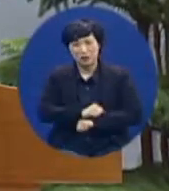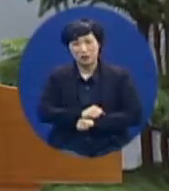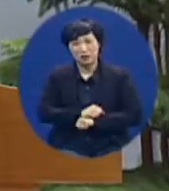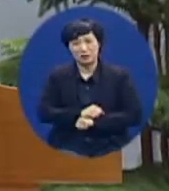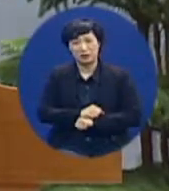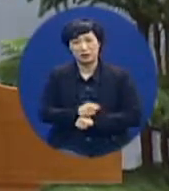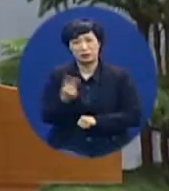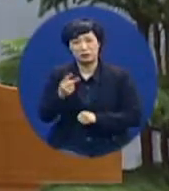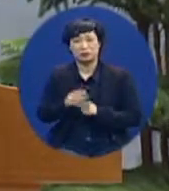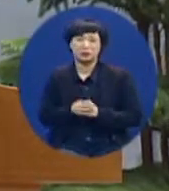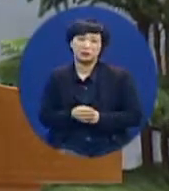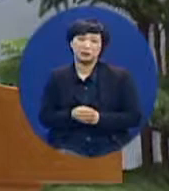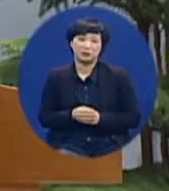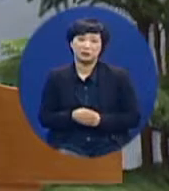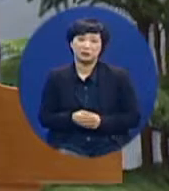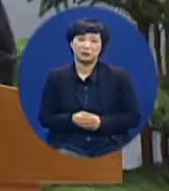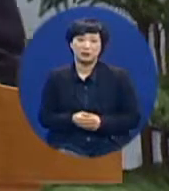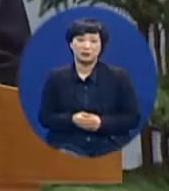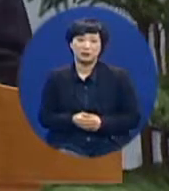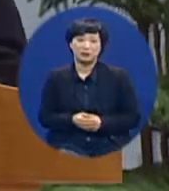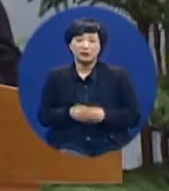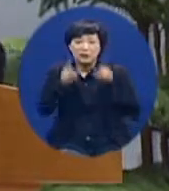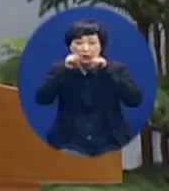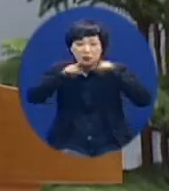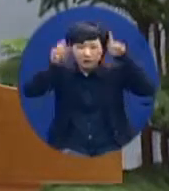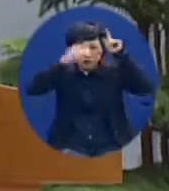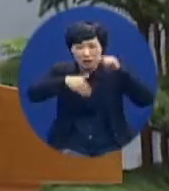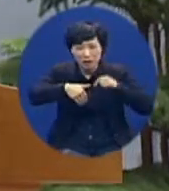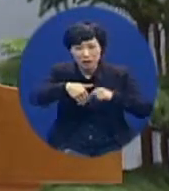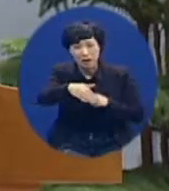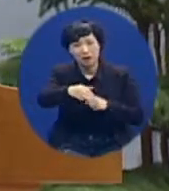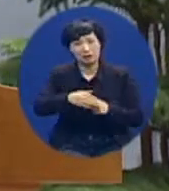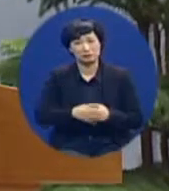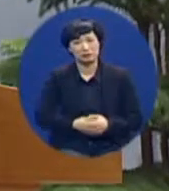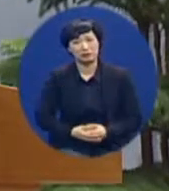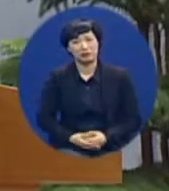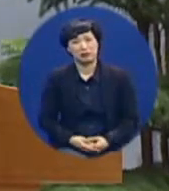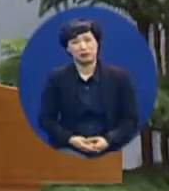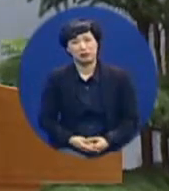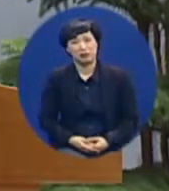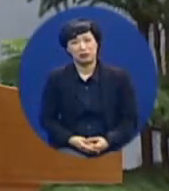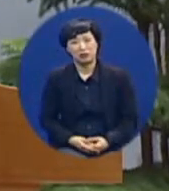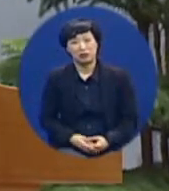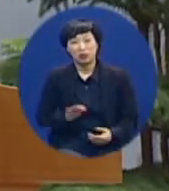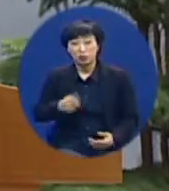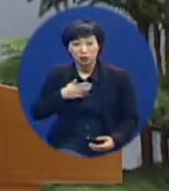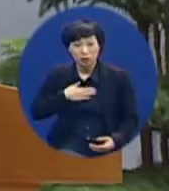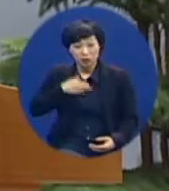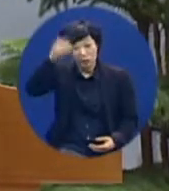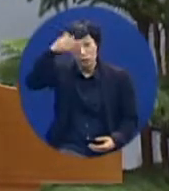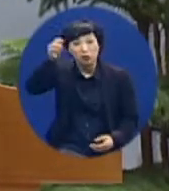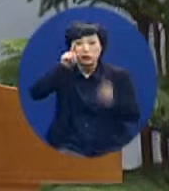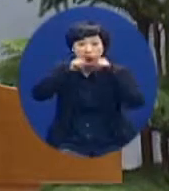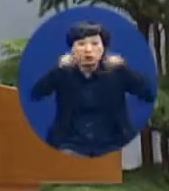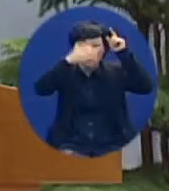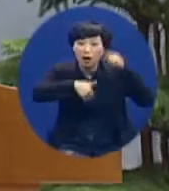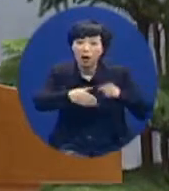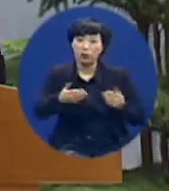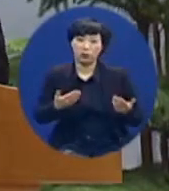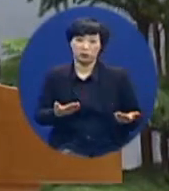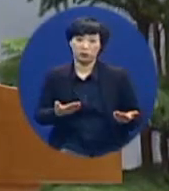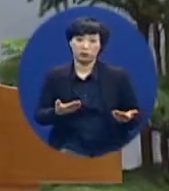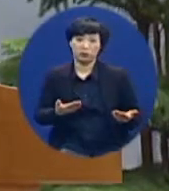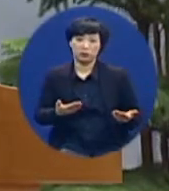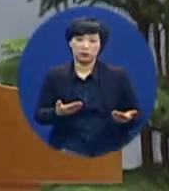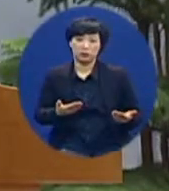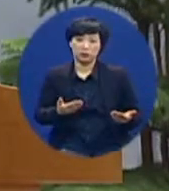is extremely different. From why Jesus came to this earth. Why? Because